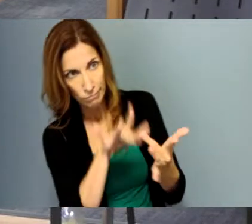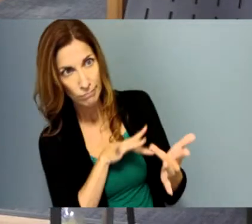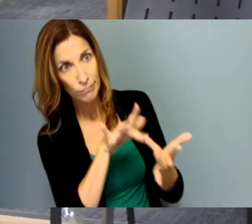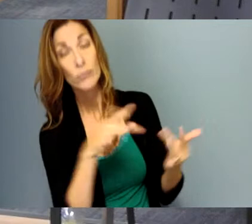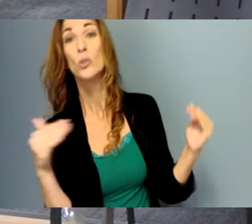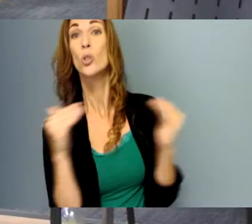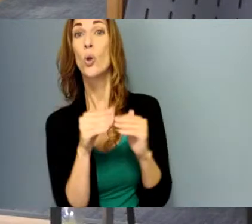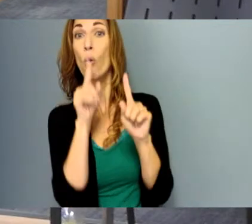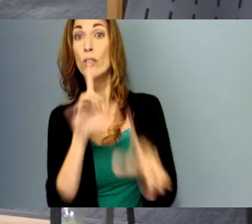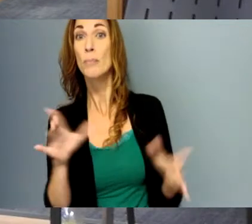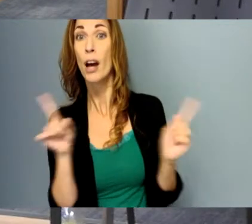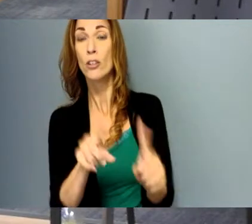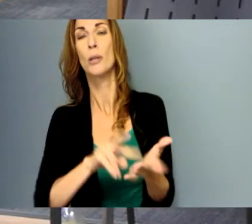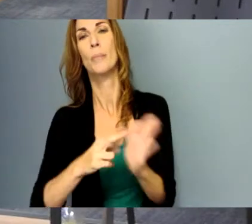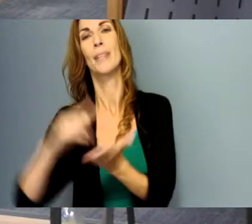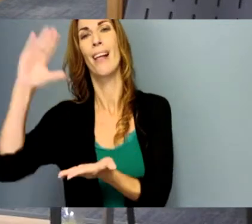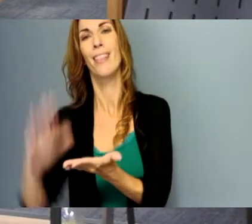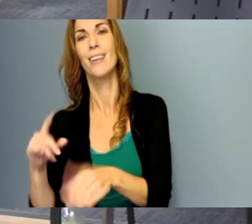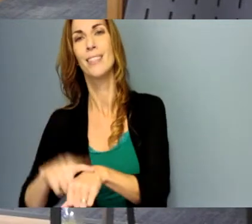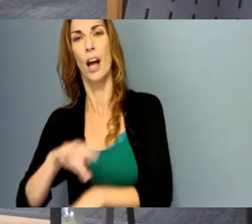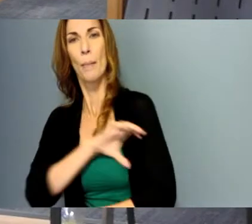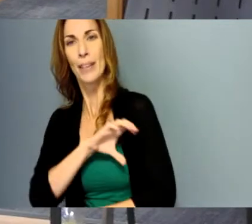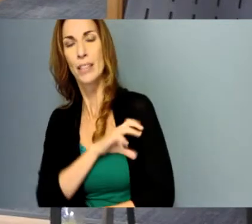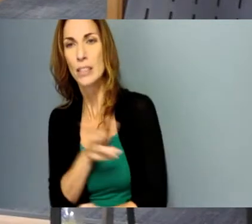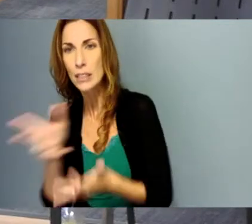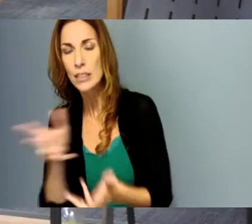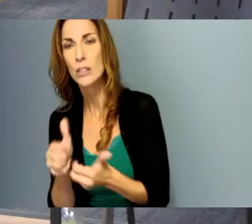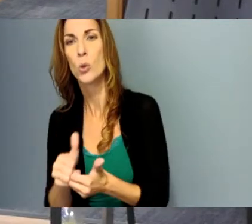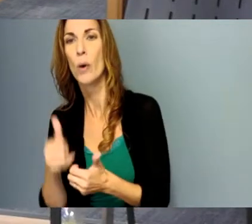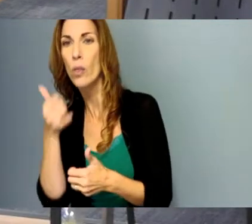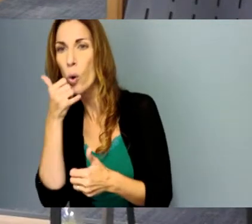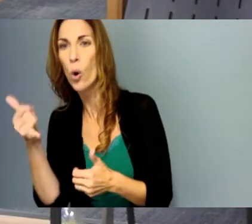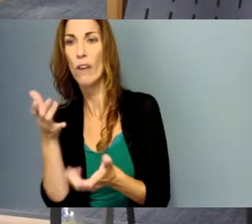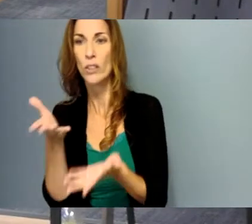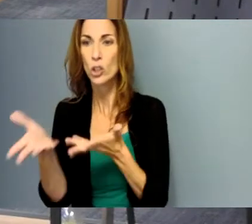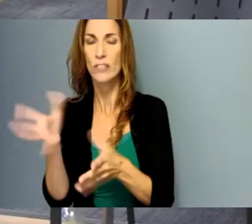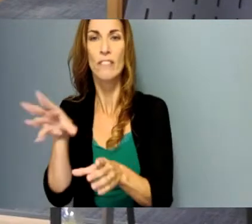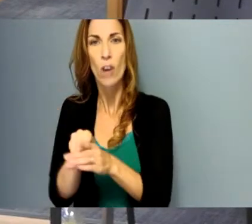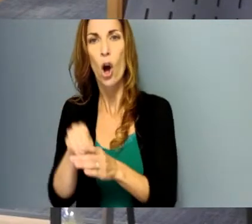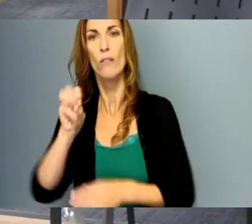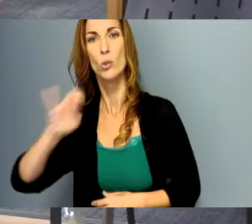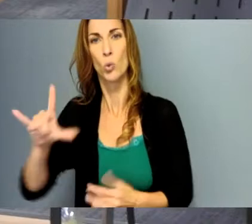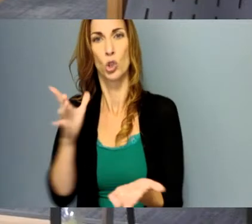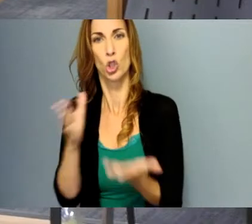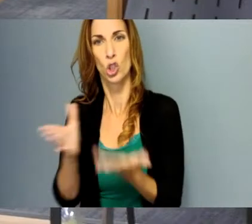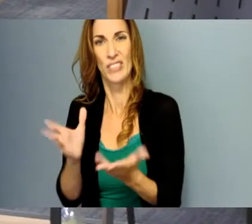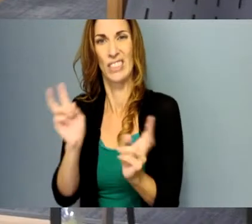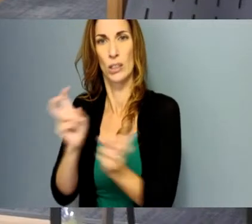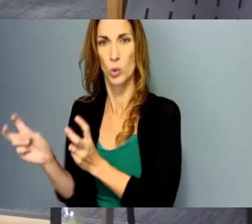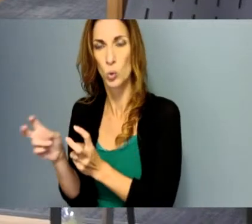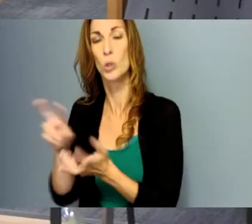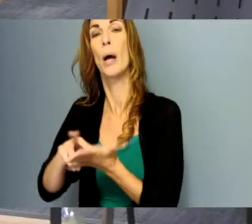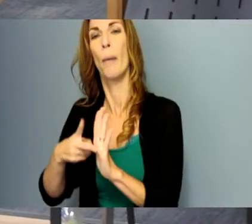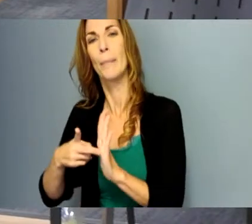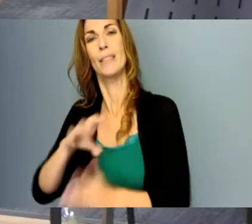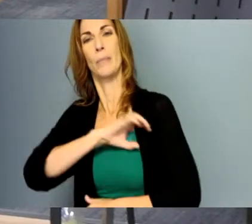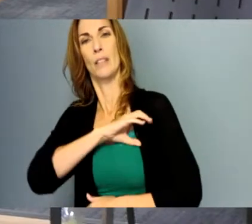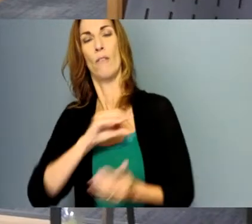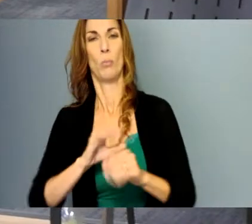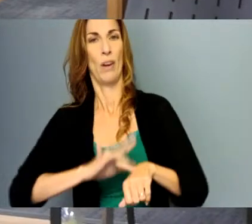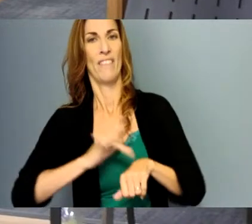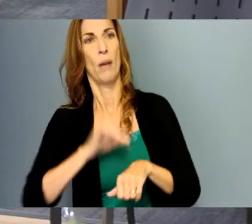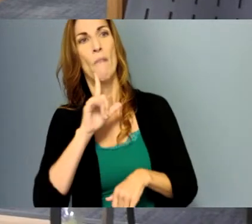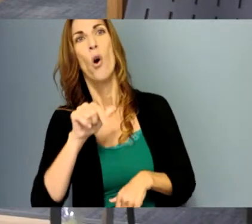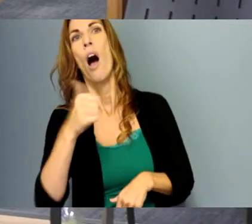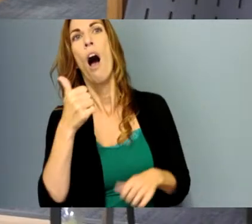the amount of time our police officers spend on a call for service that involves social service issues. This frees up our police officers to handle